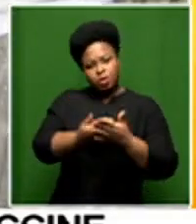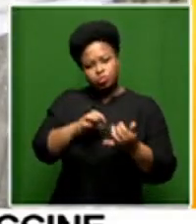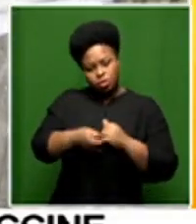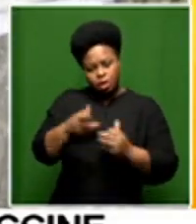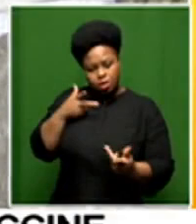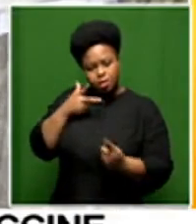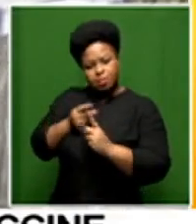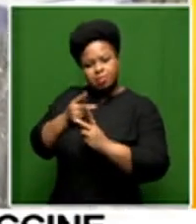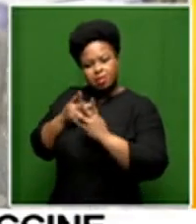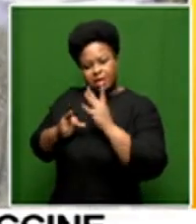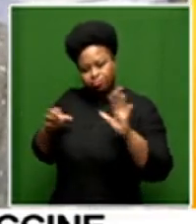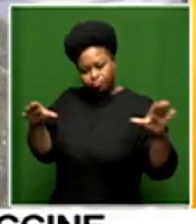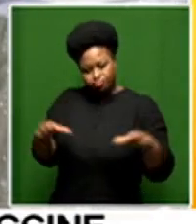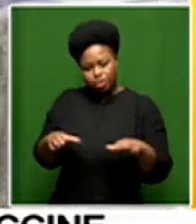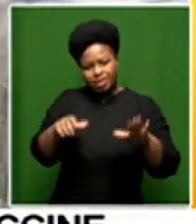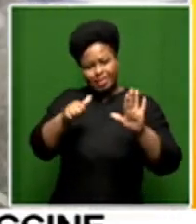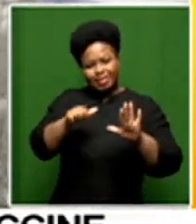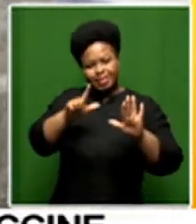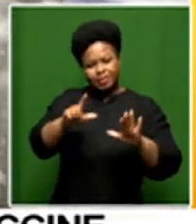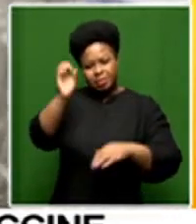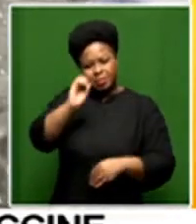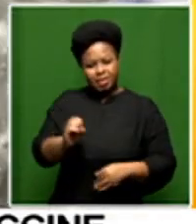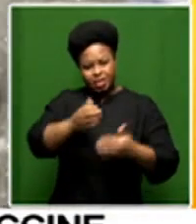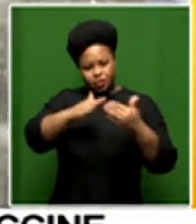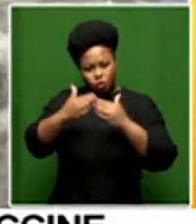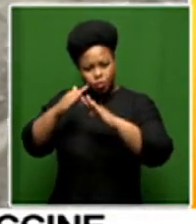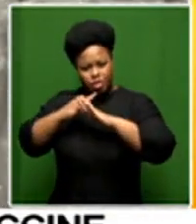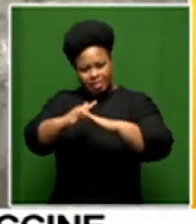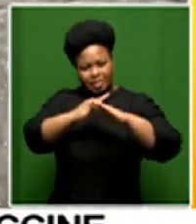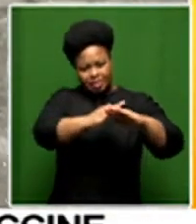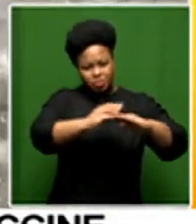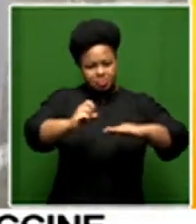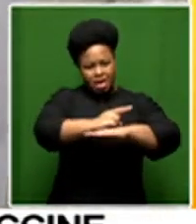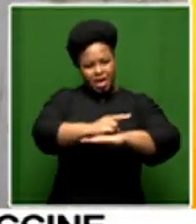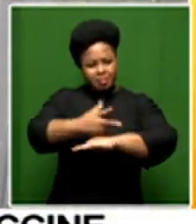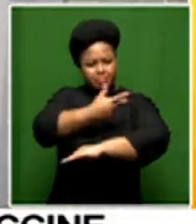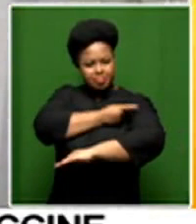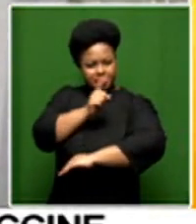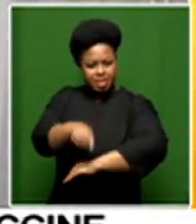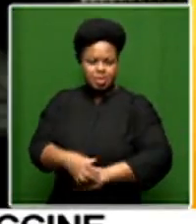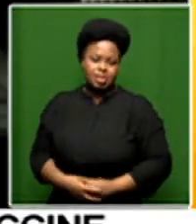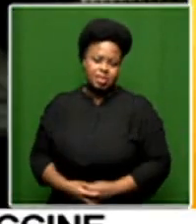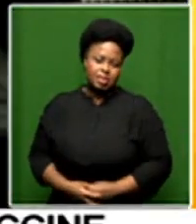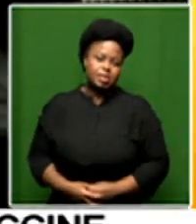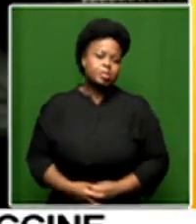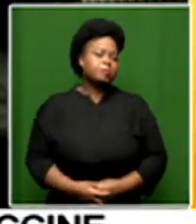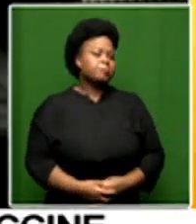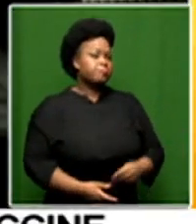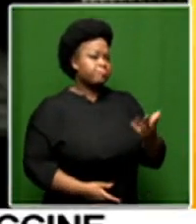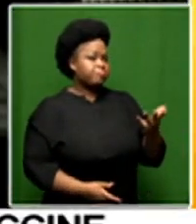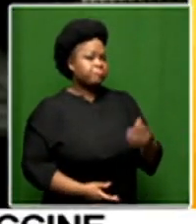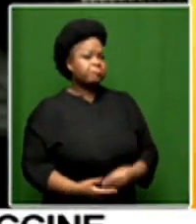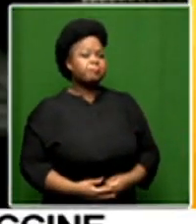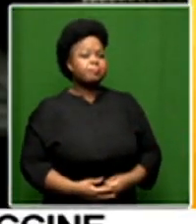the 67% herd immunity as expected by society. Speaking of,